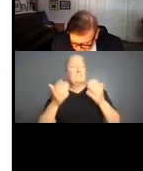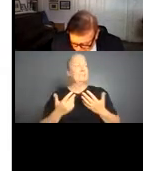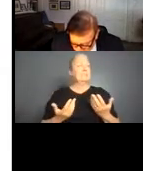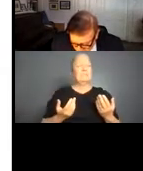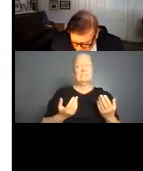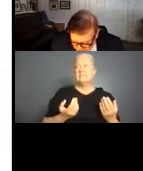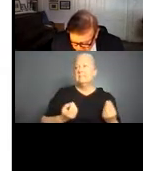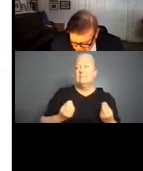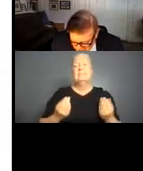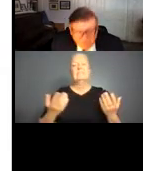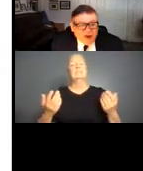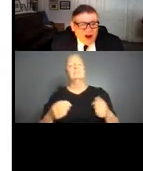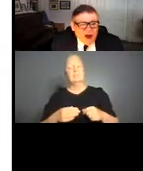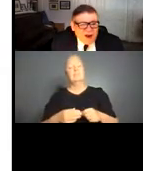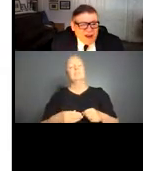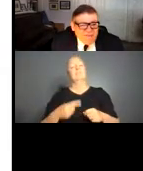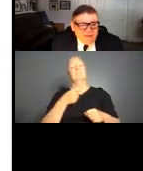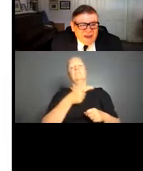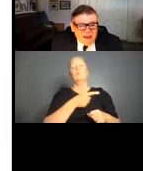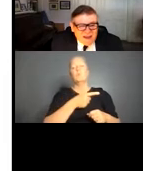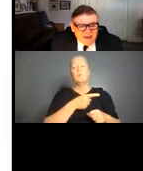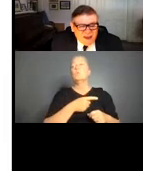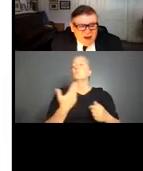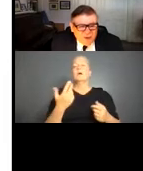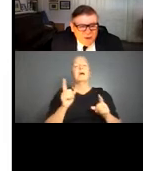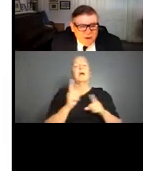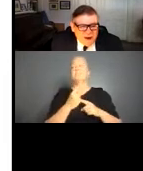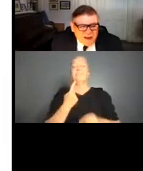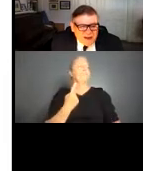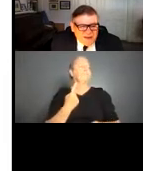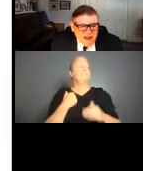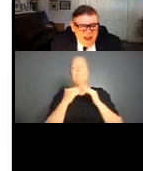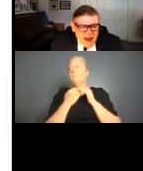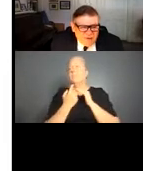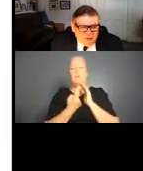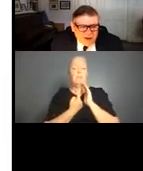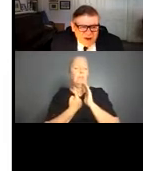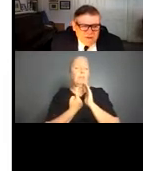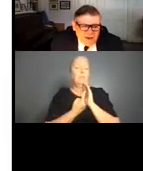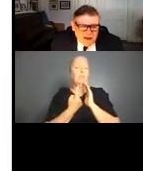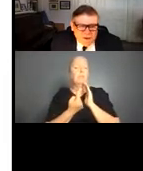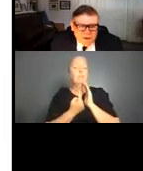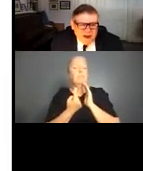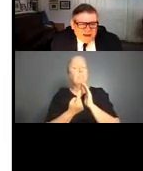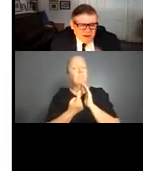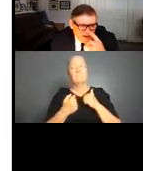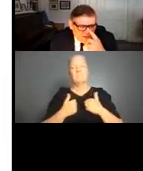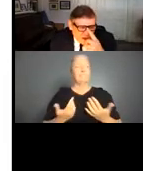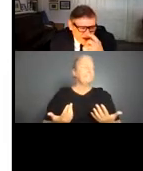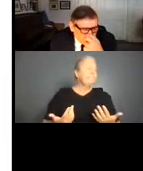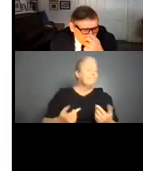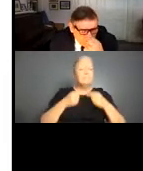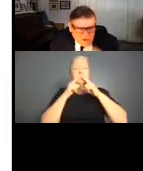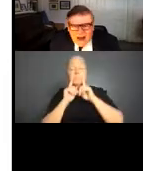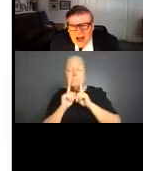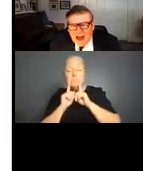conditions were twice as likely to feel lonely than the overall population, and 43% of the population with health